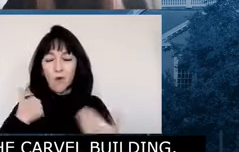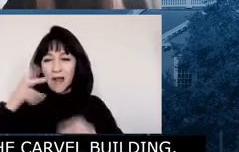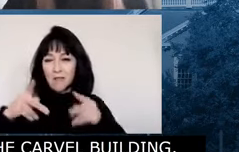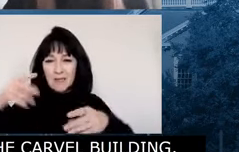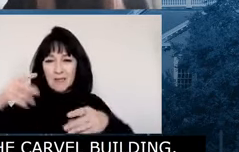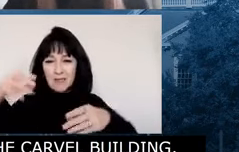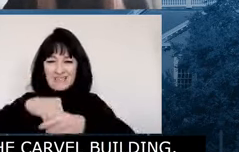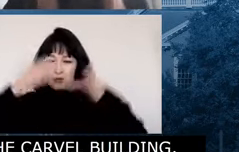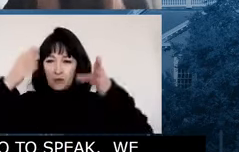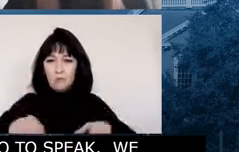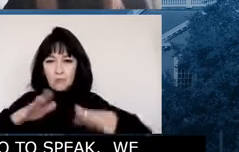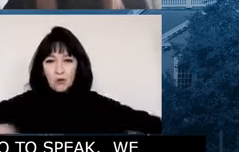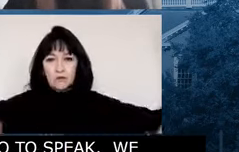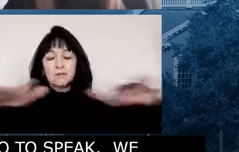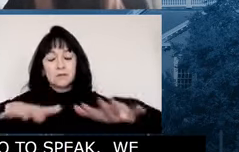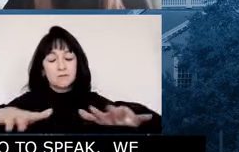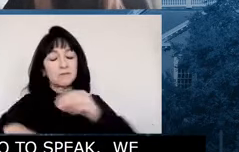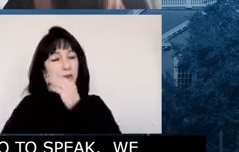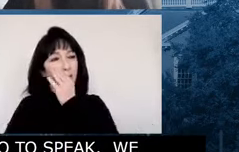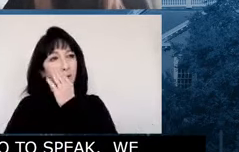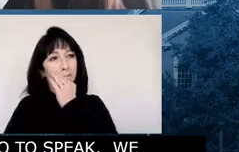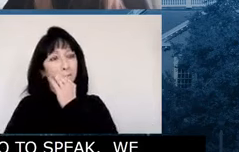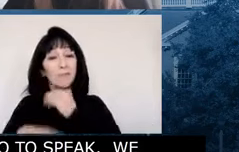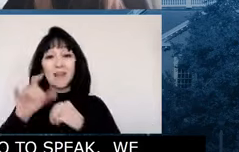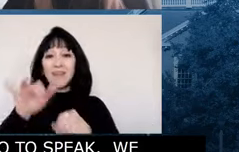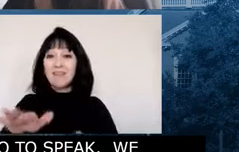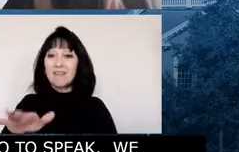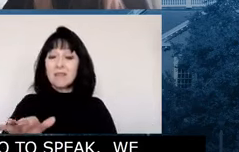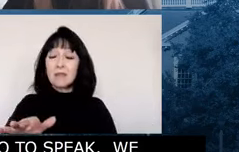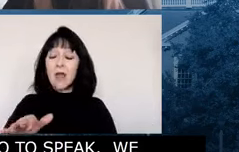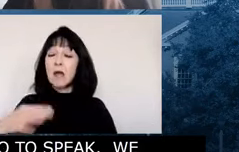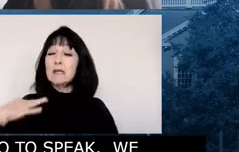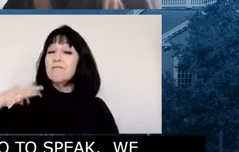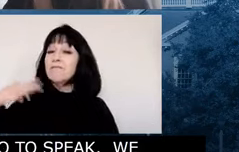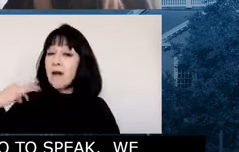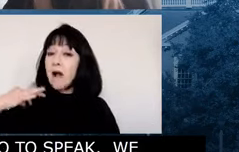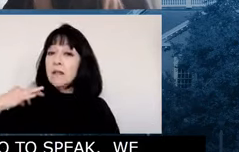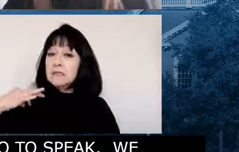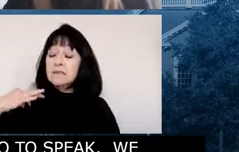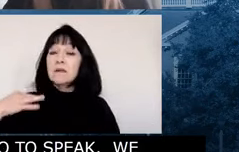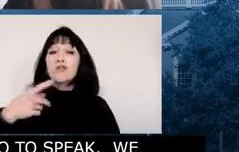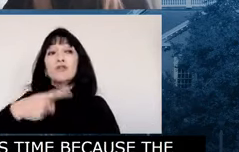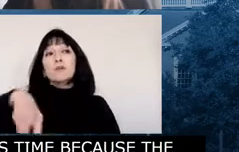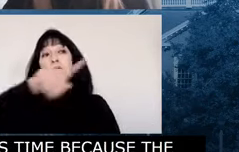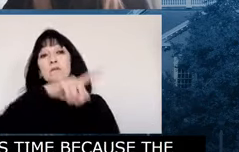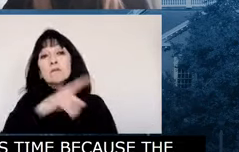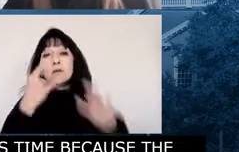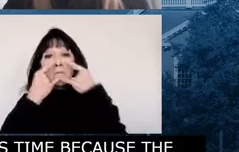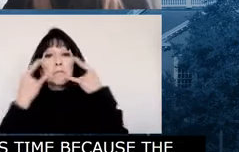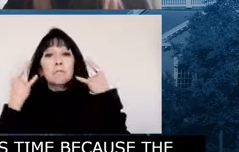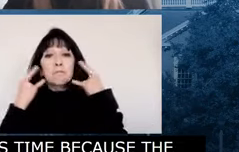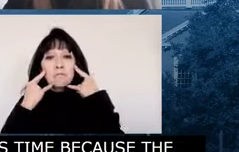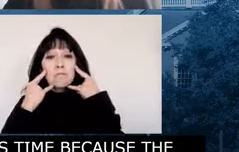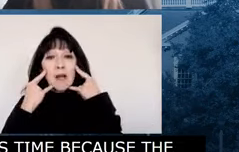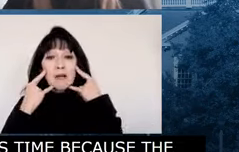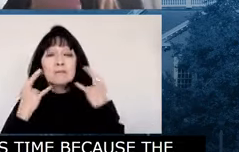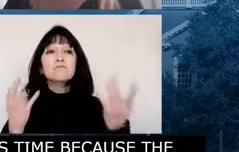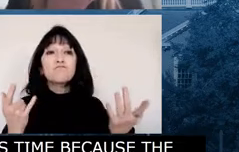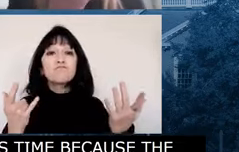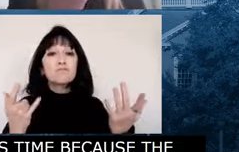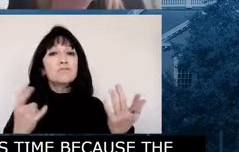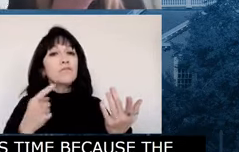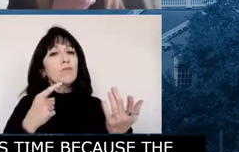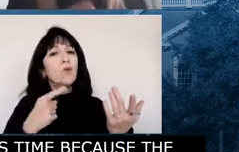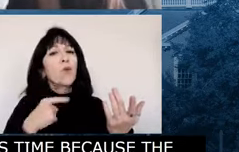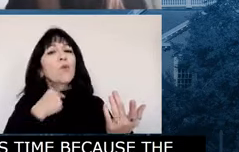the voluntary mask mandate, the reliance on businesses to impose it themselves, didn't seem to be working. And we were getting hit